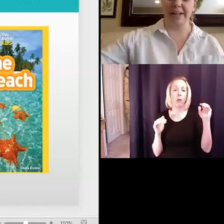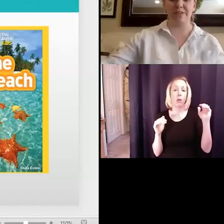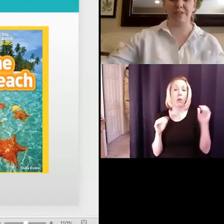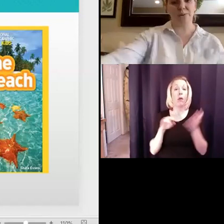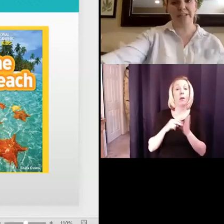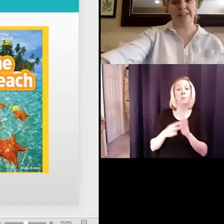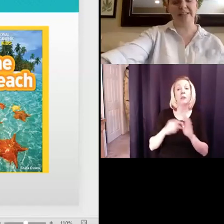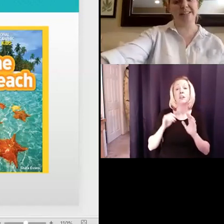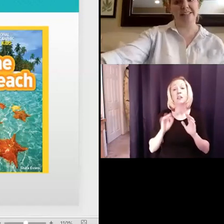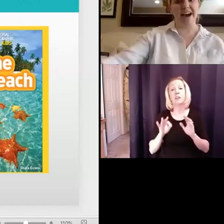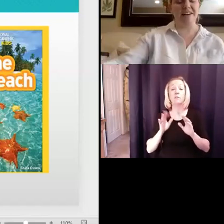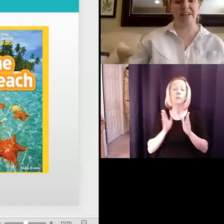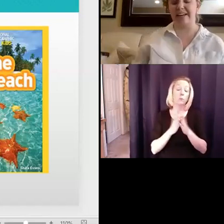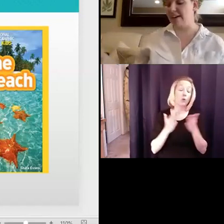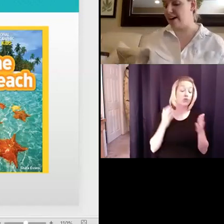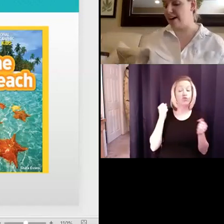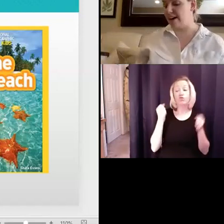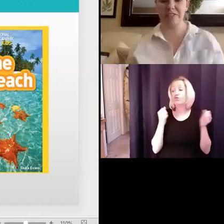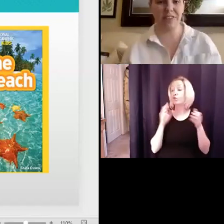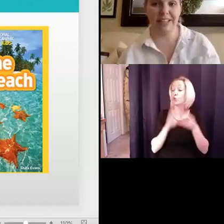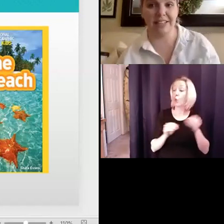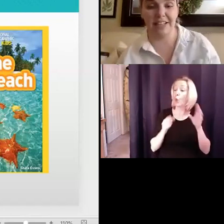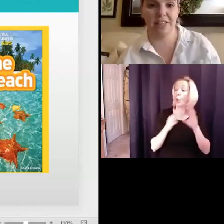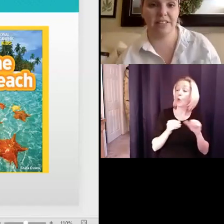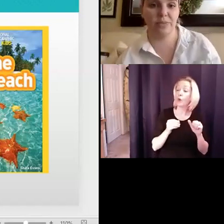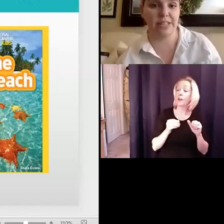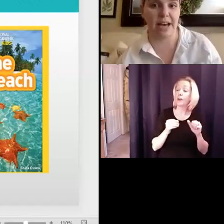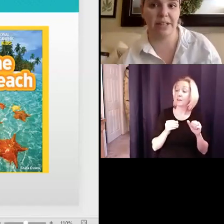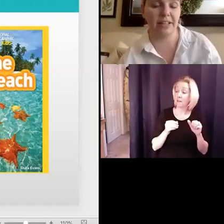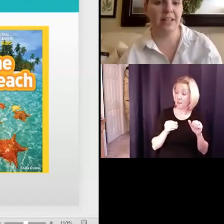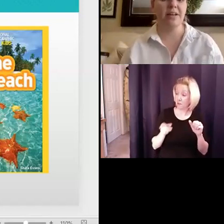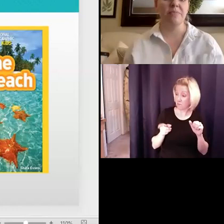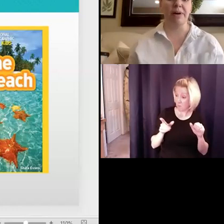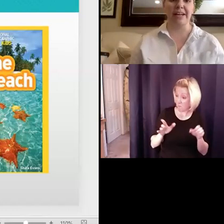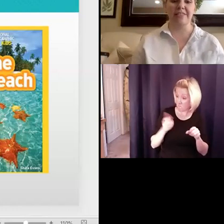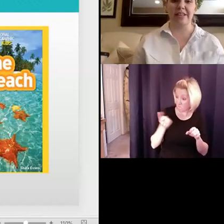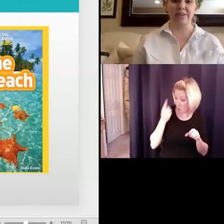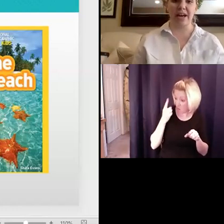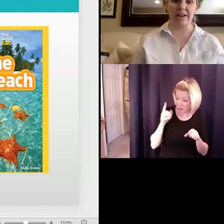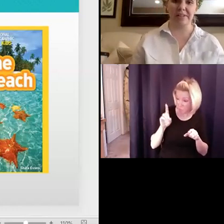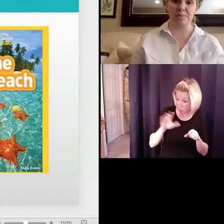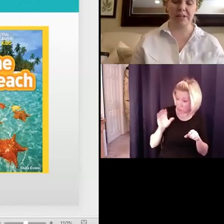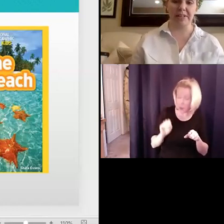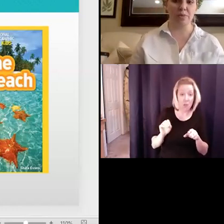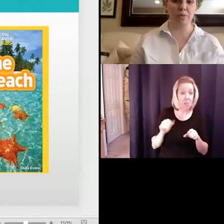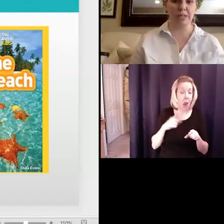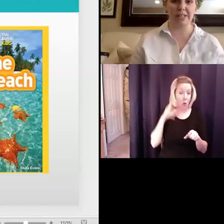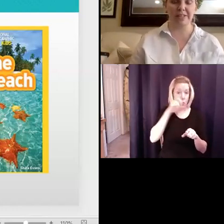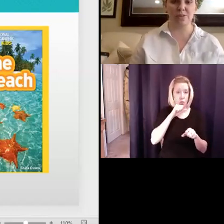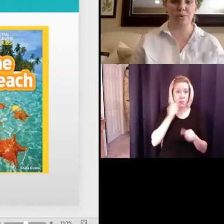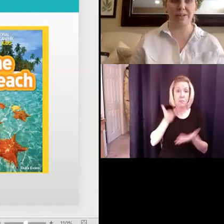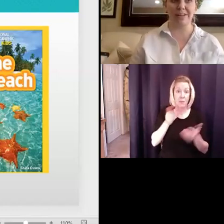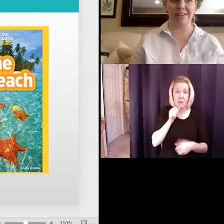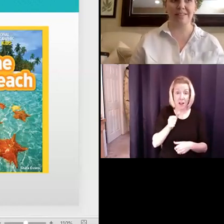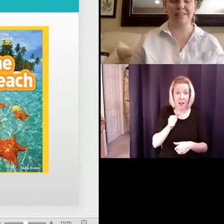and it's a funny story and the kid's laughing, I take for granted that they understand what's happening. But if they don't have experience with what's in